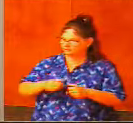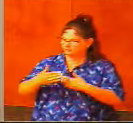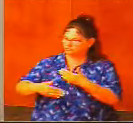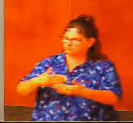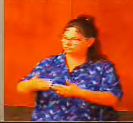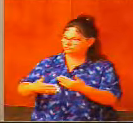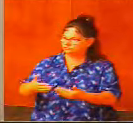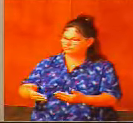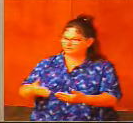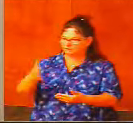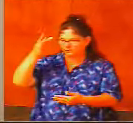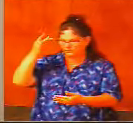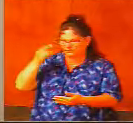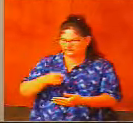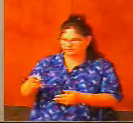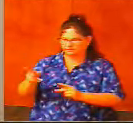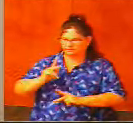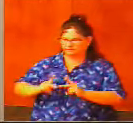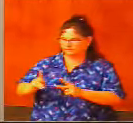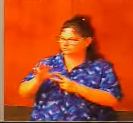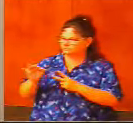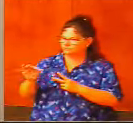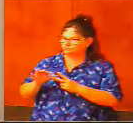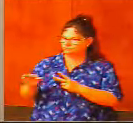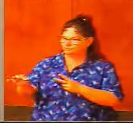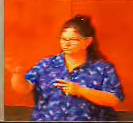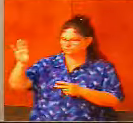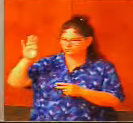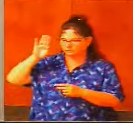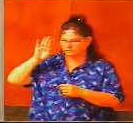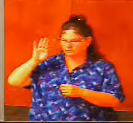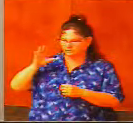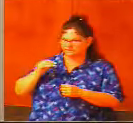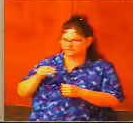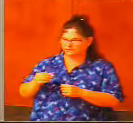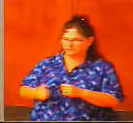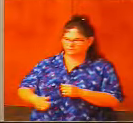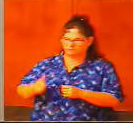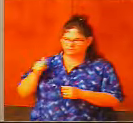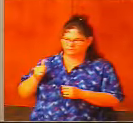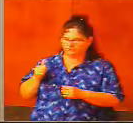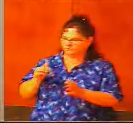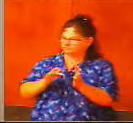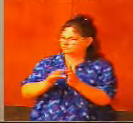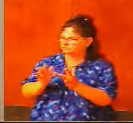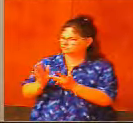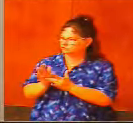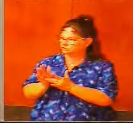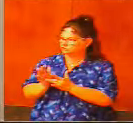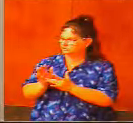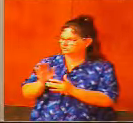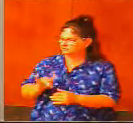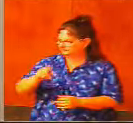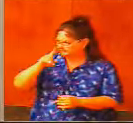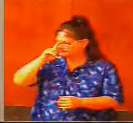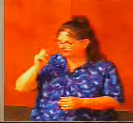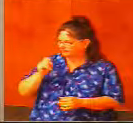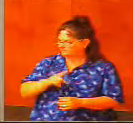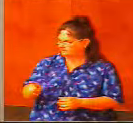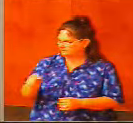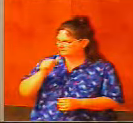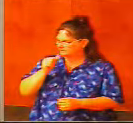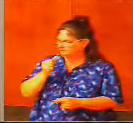Why did these people choose Barabbas and reject Jesus? It is because they were